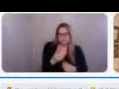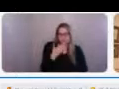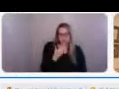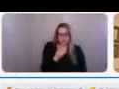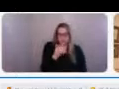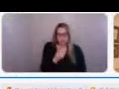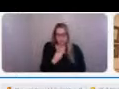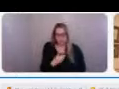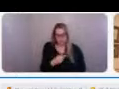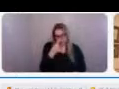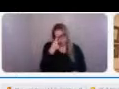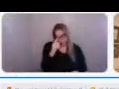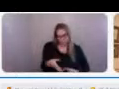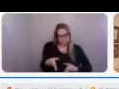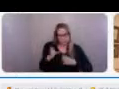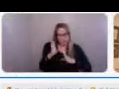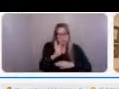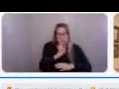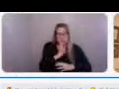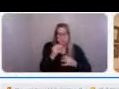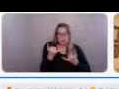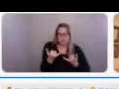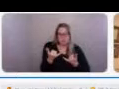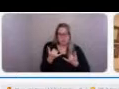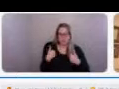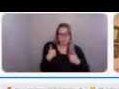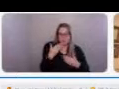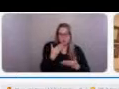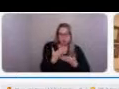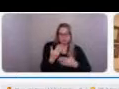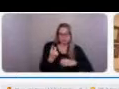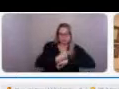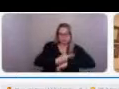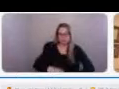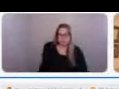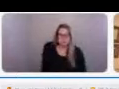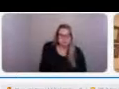very much for allowing me to speak and have a good day